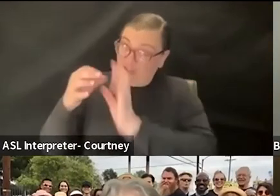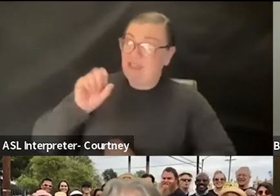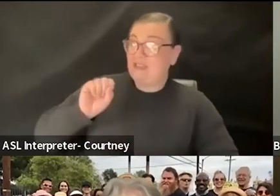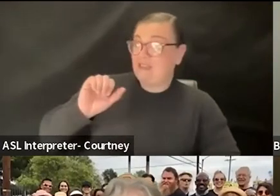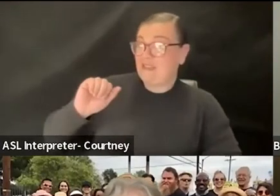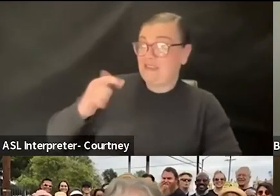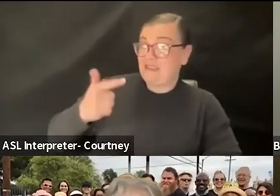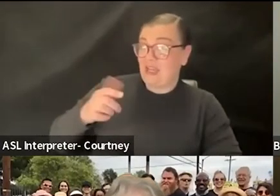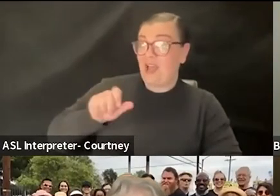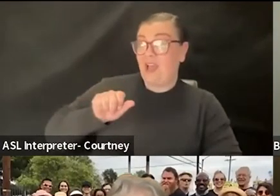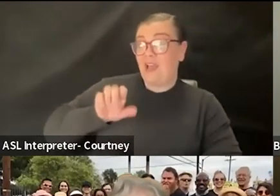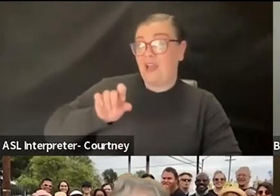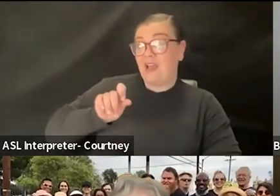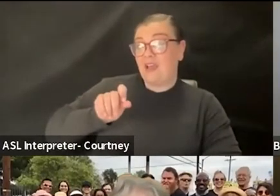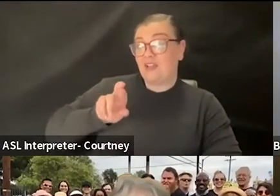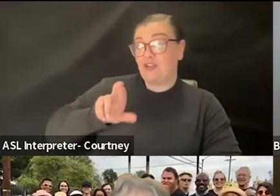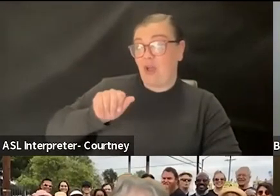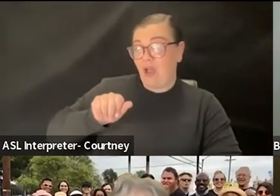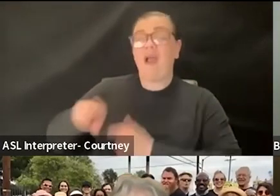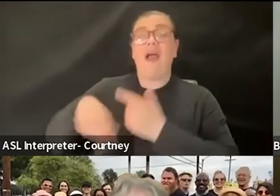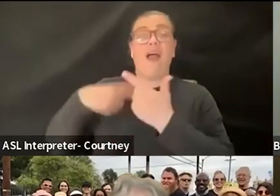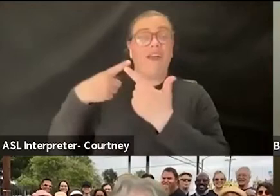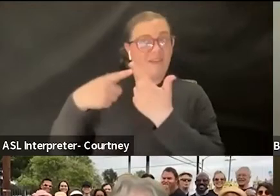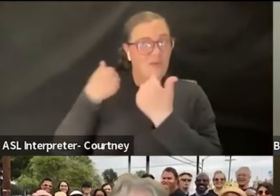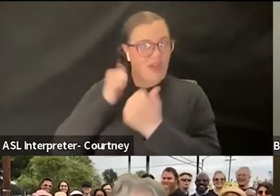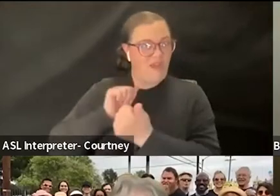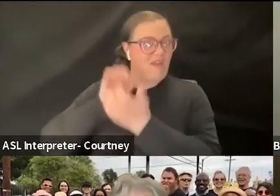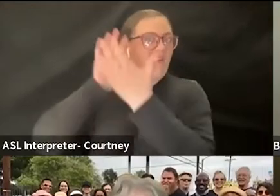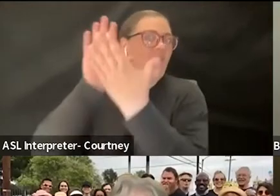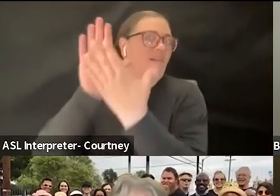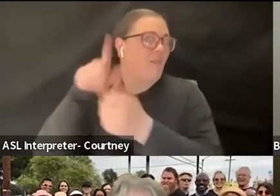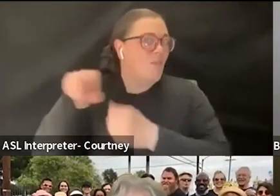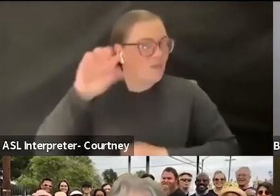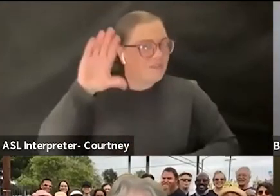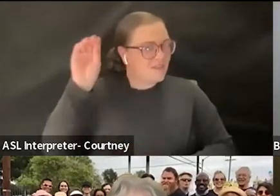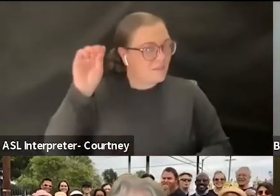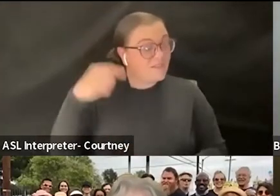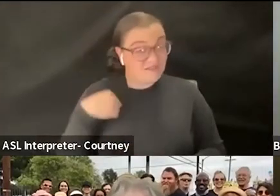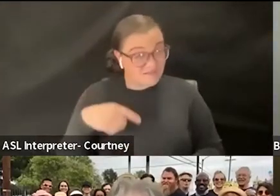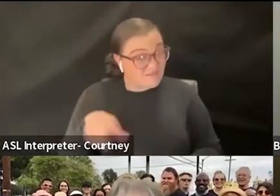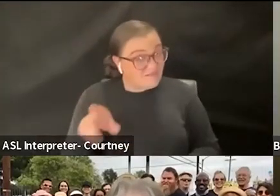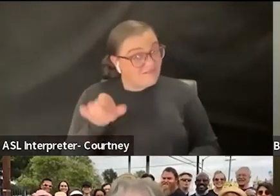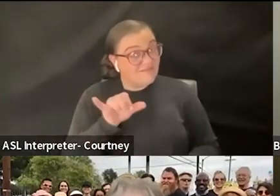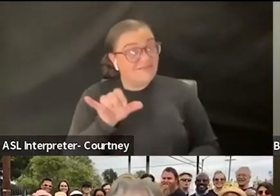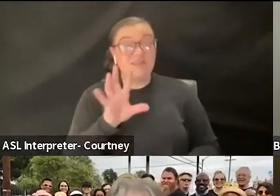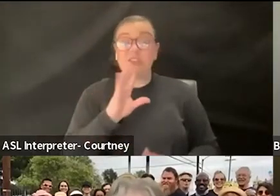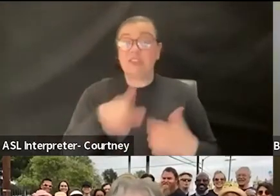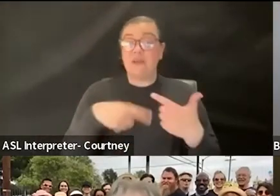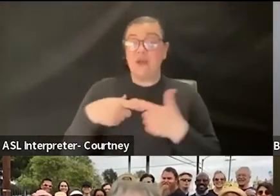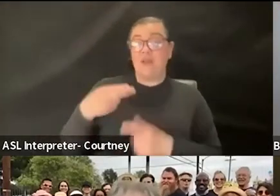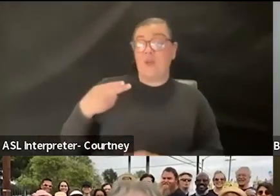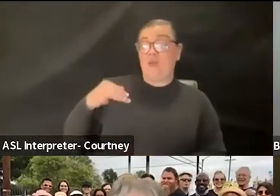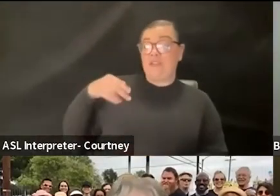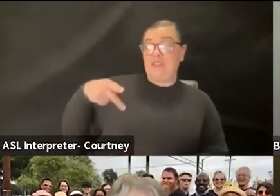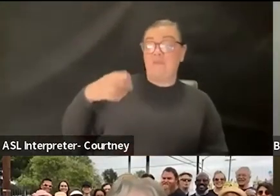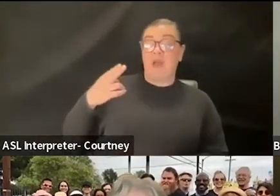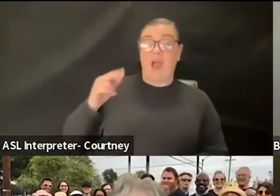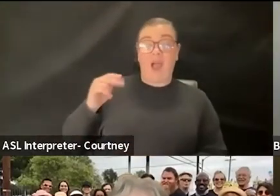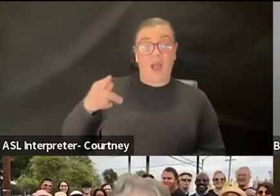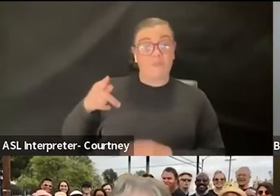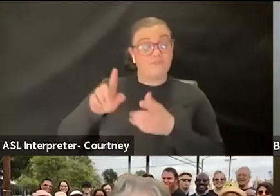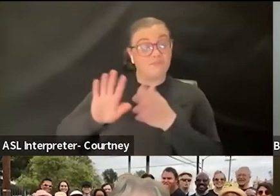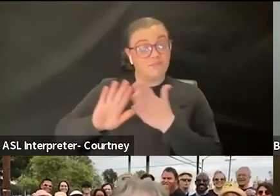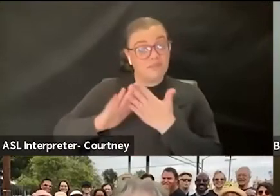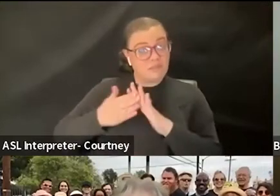like, I can actually do this? Wait a minute. The record company told me, it's like, no. This is what your rights are. This